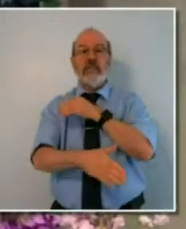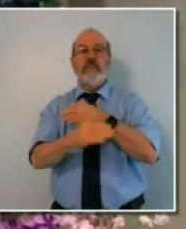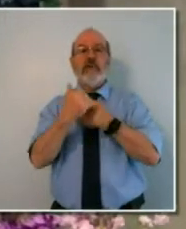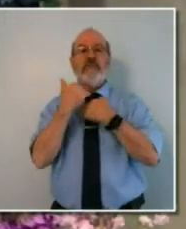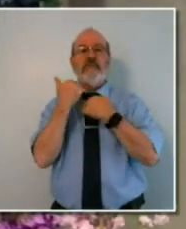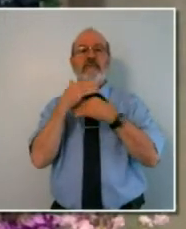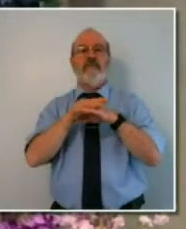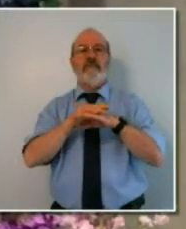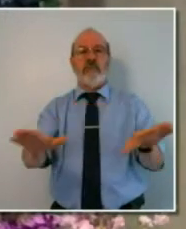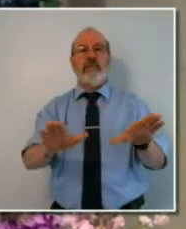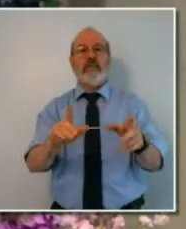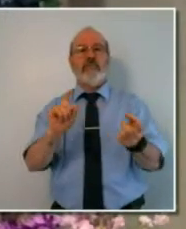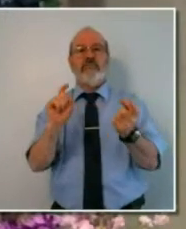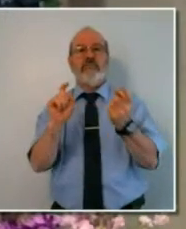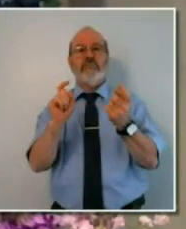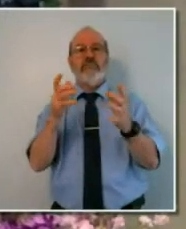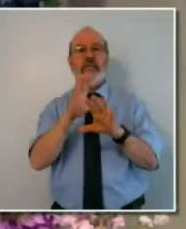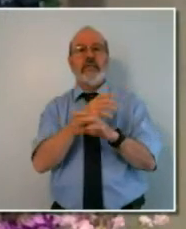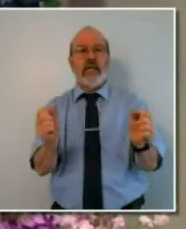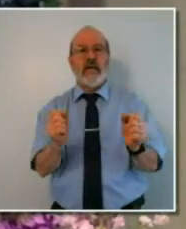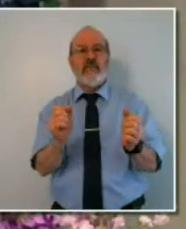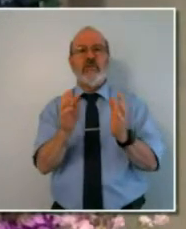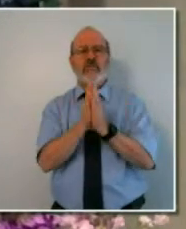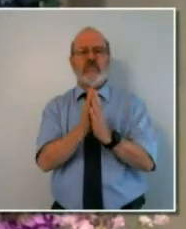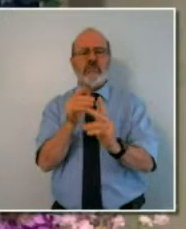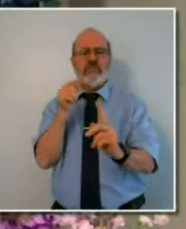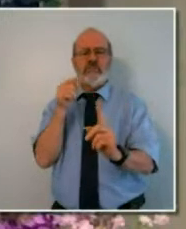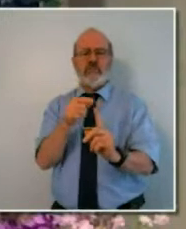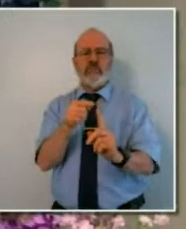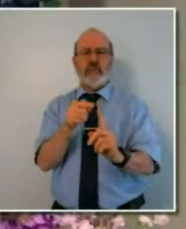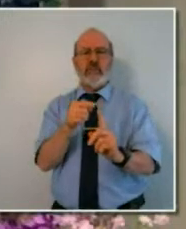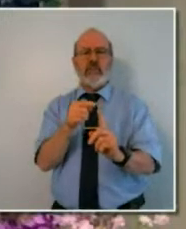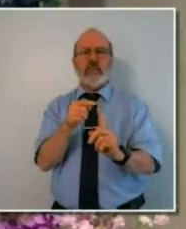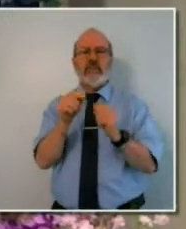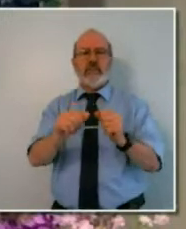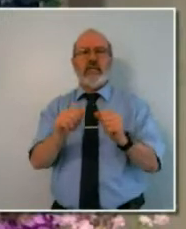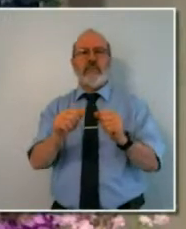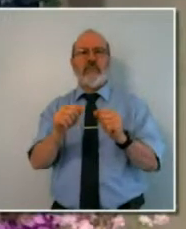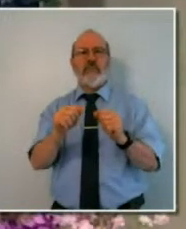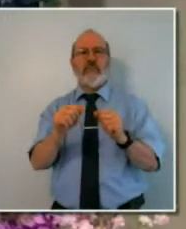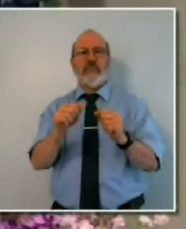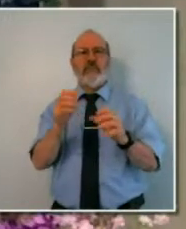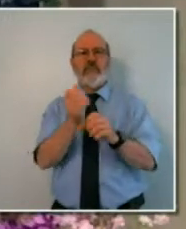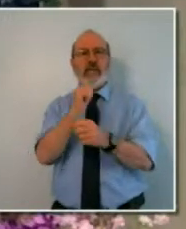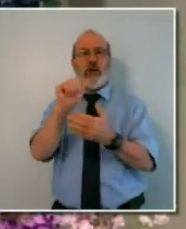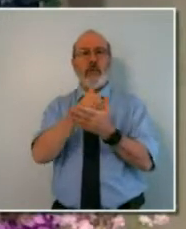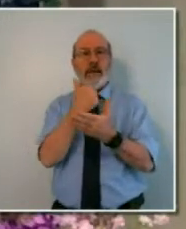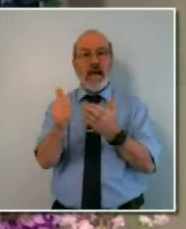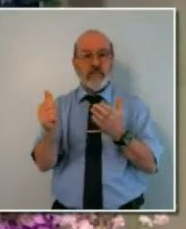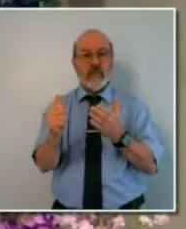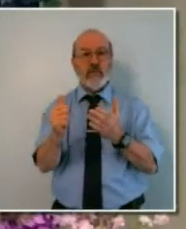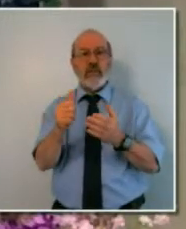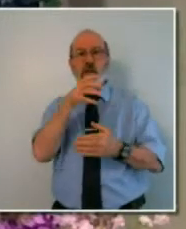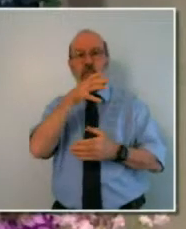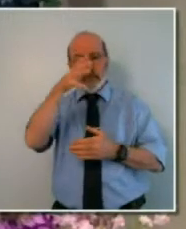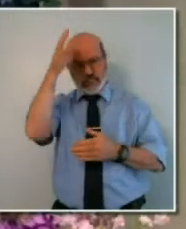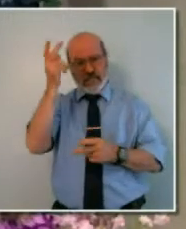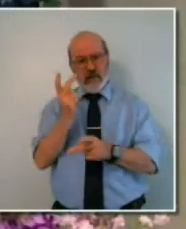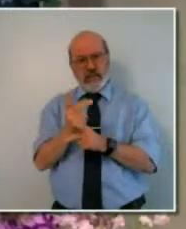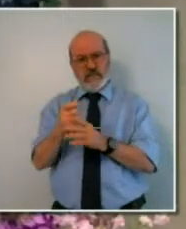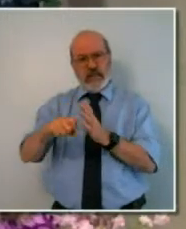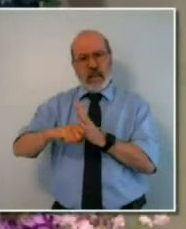conversion. Please pray specifically that she's able to get back her passport that her parents are keeping locked